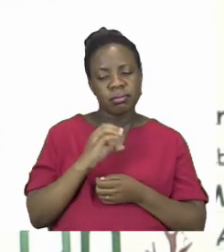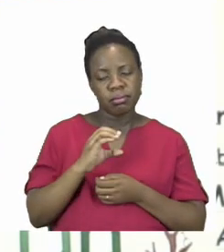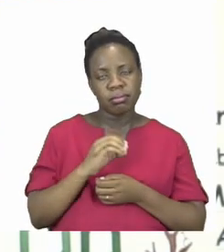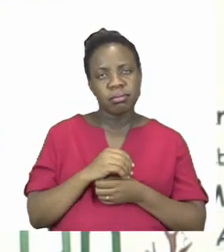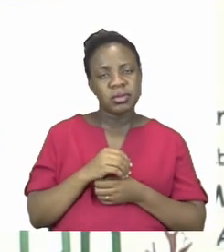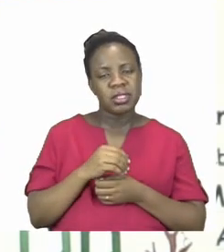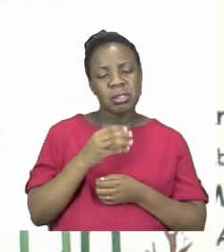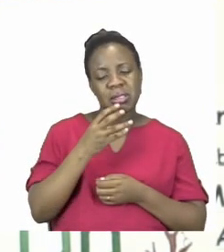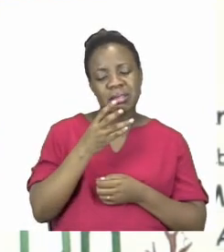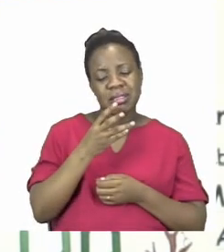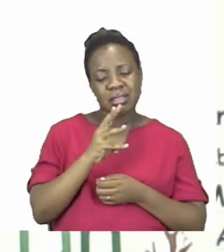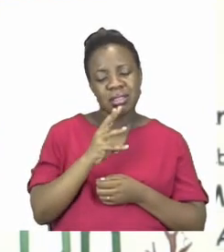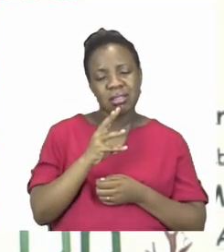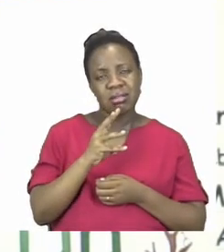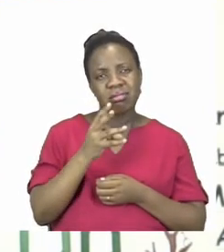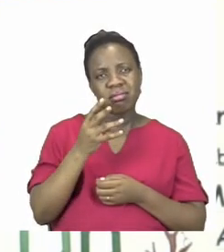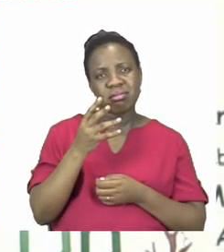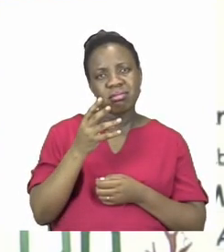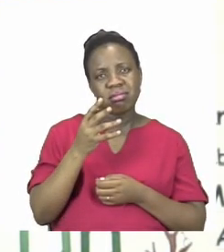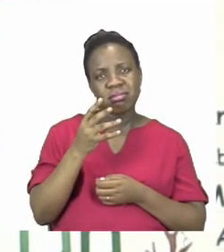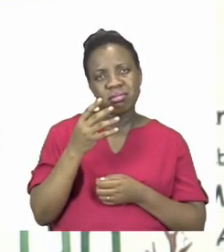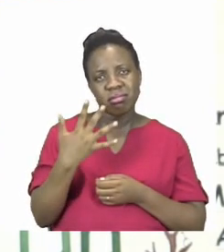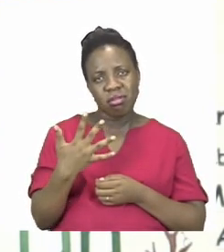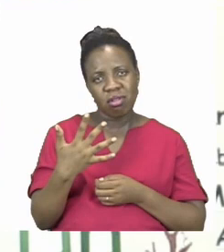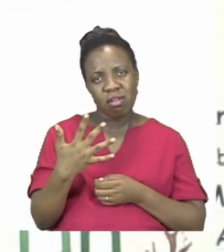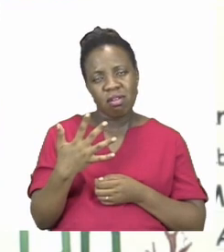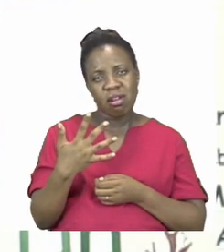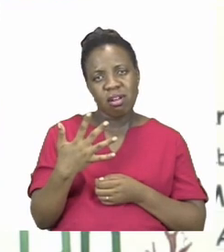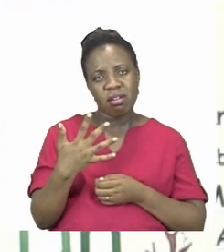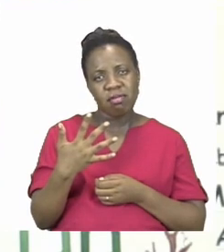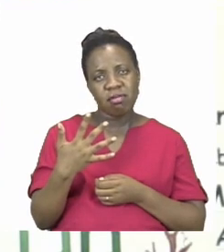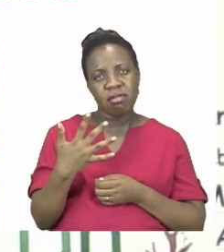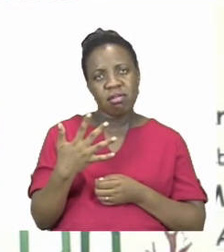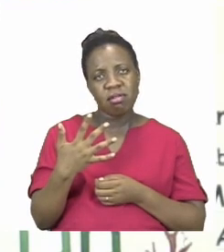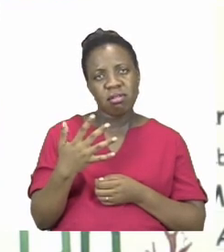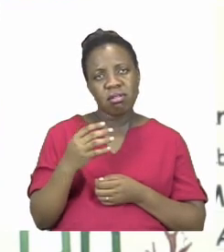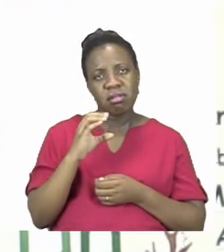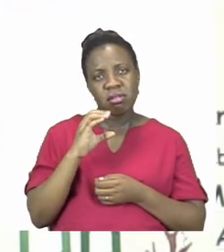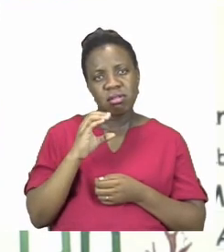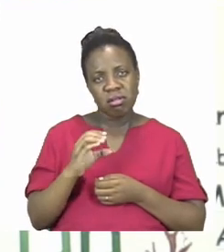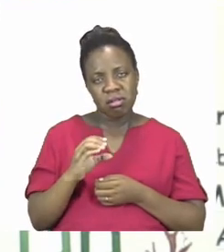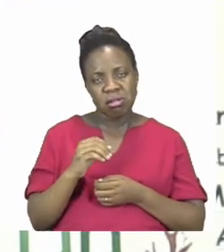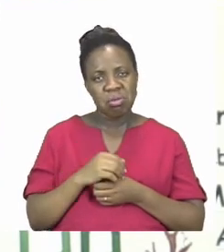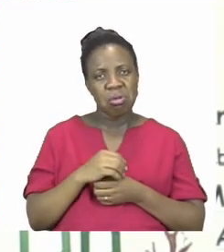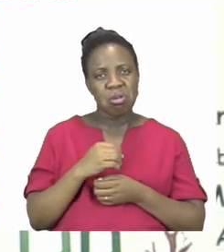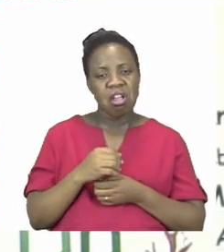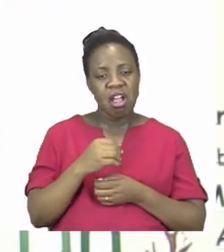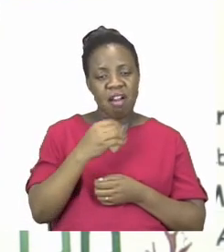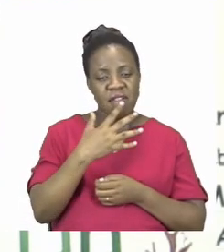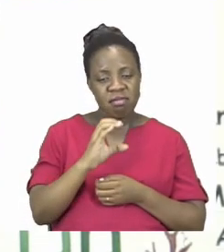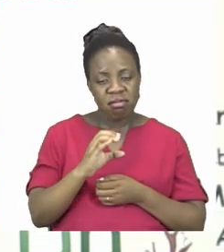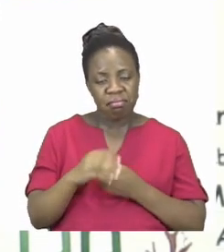get there, instead of saying 5 plus 5 plus 5 plus 5 plus 5 cents, there's an easier way. We